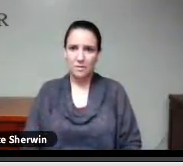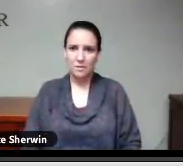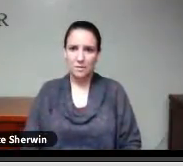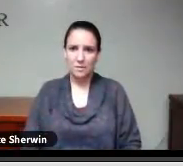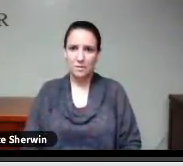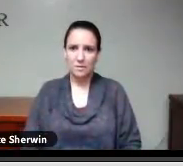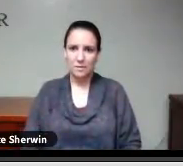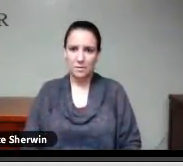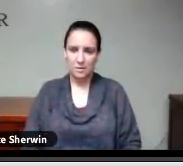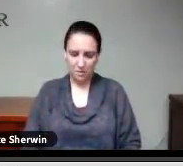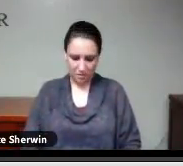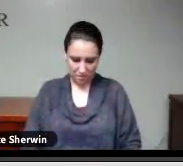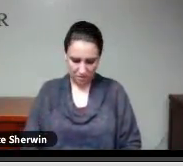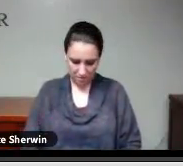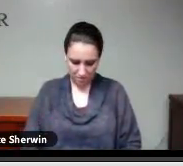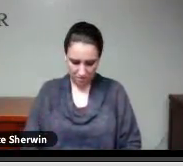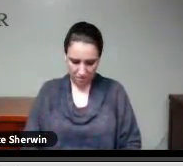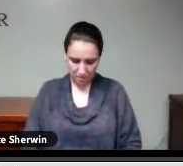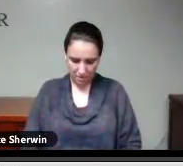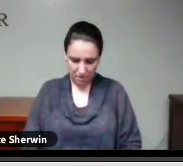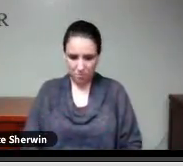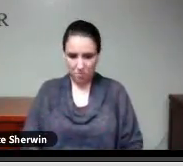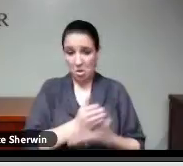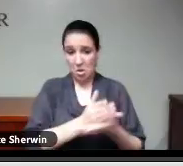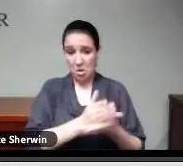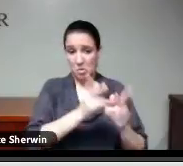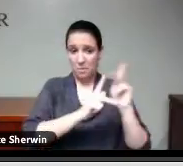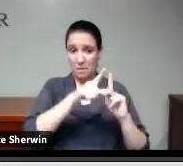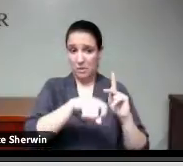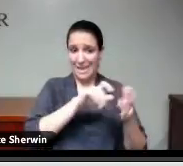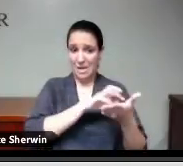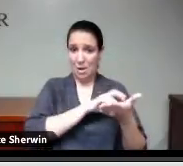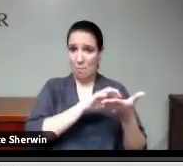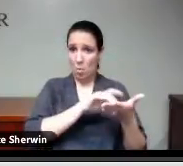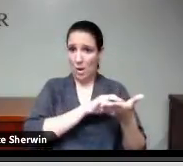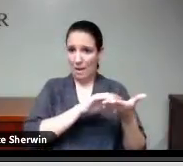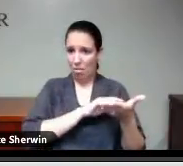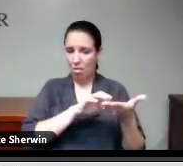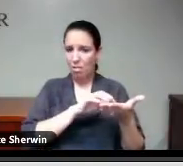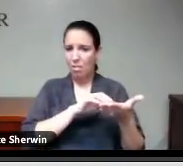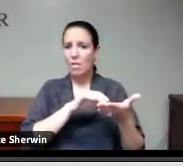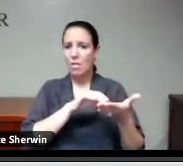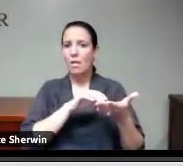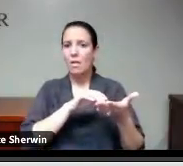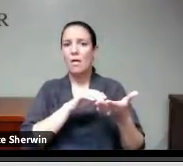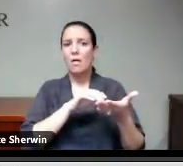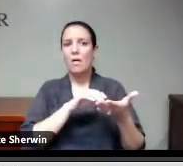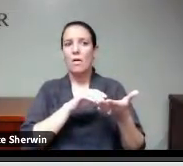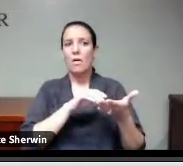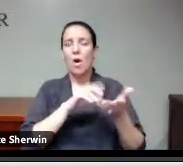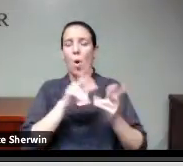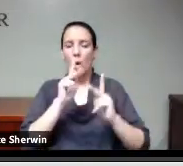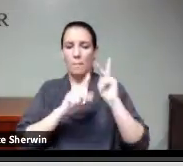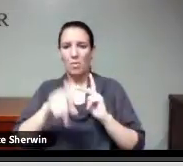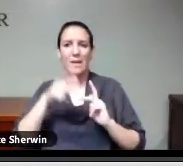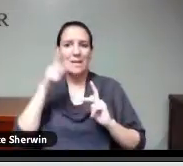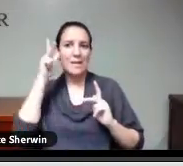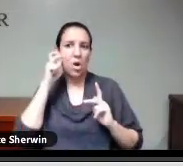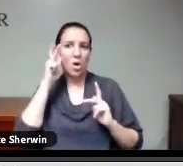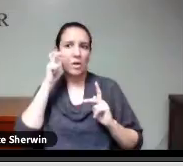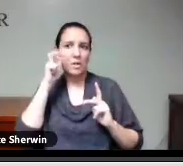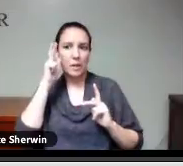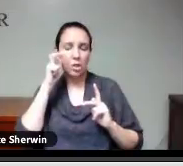for people who need Braille, or for people who need things available in an auditory form or something like that.